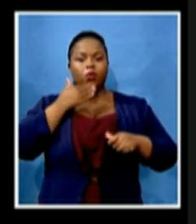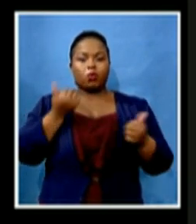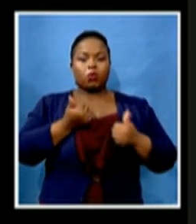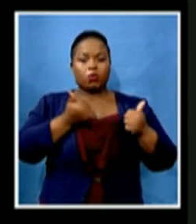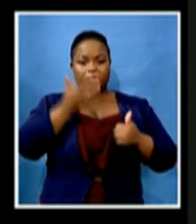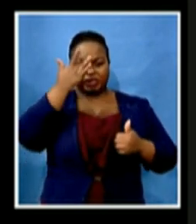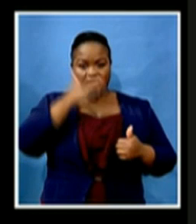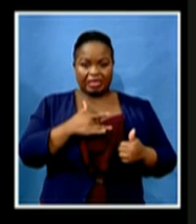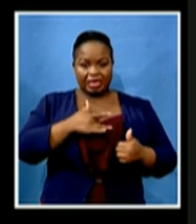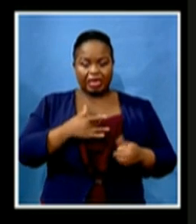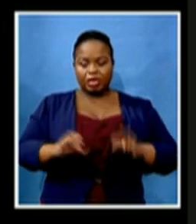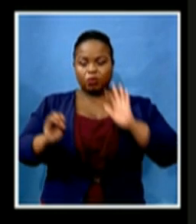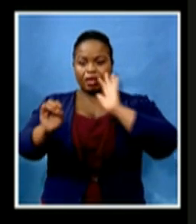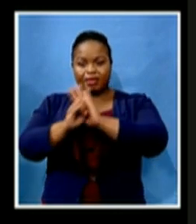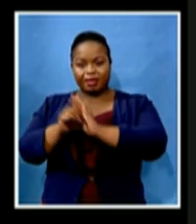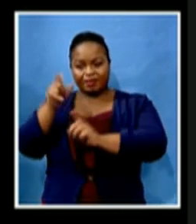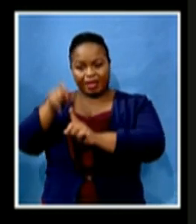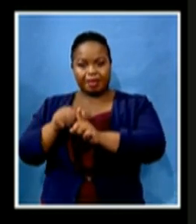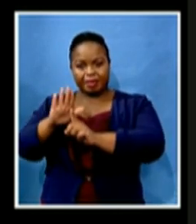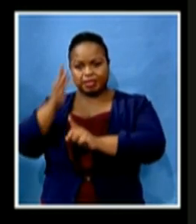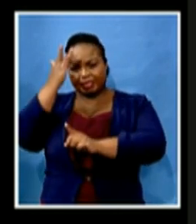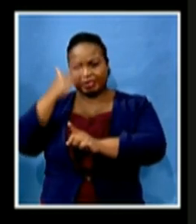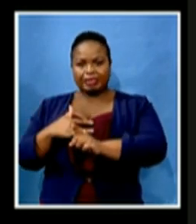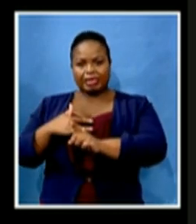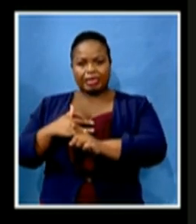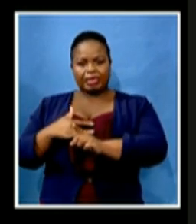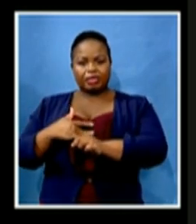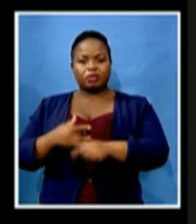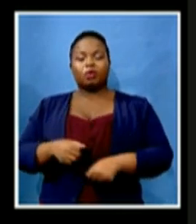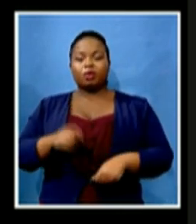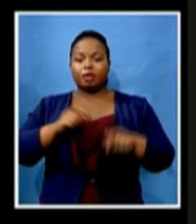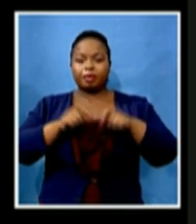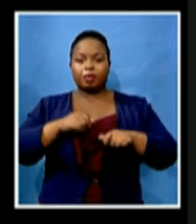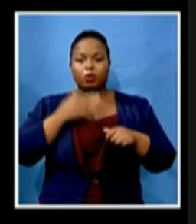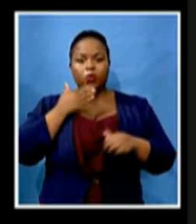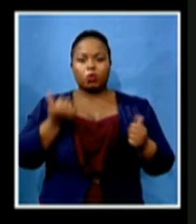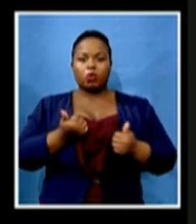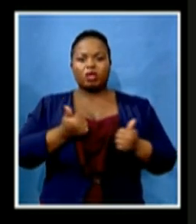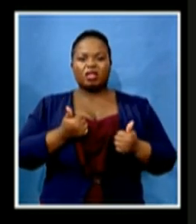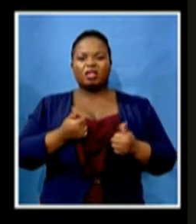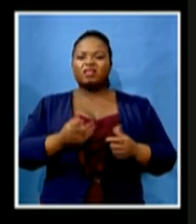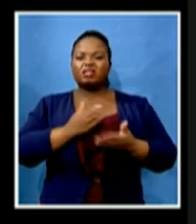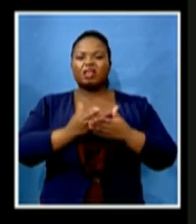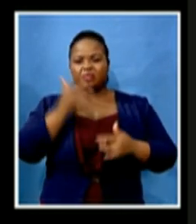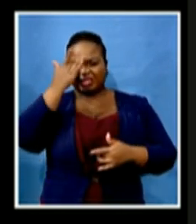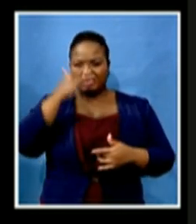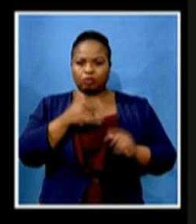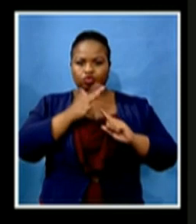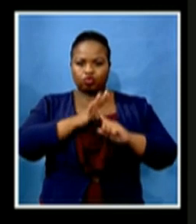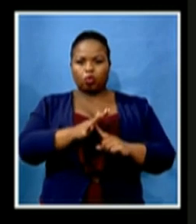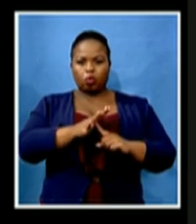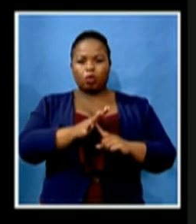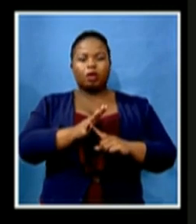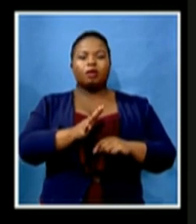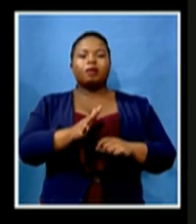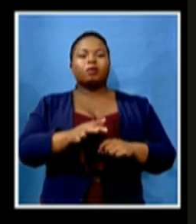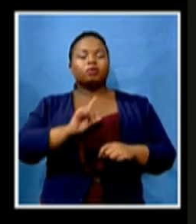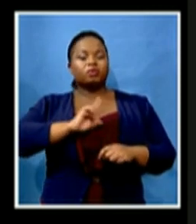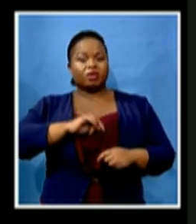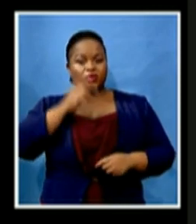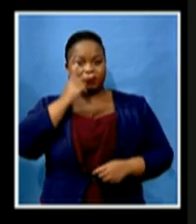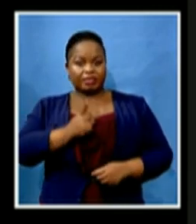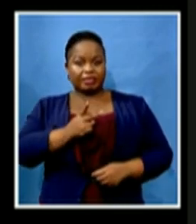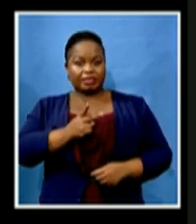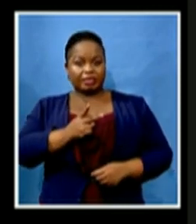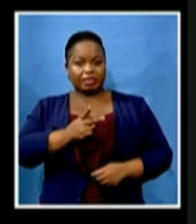is that active cases are symptomatic cases that are active at a given point in time. So when you see on the x-axis time and on the y-axis the